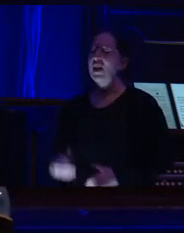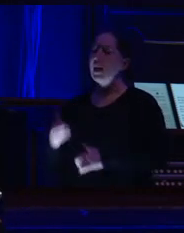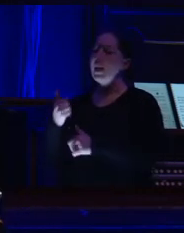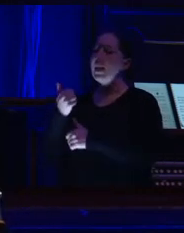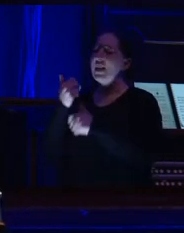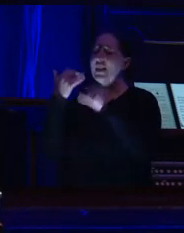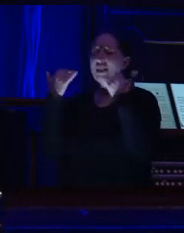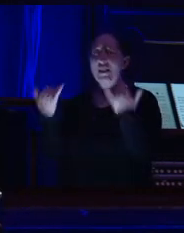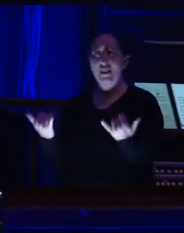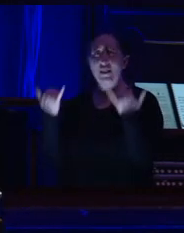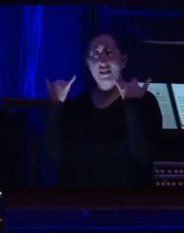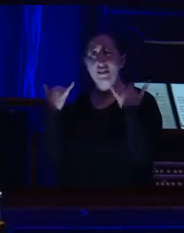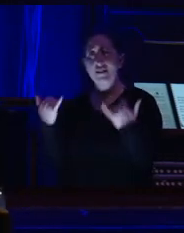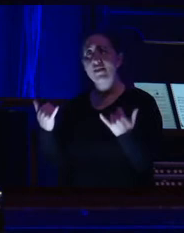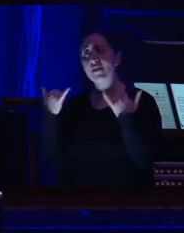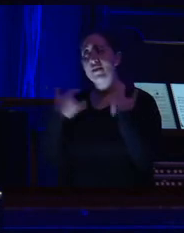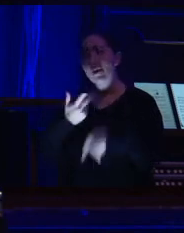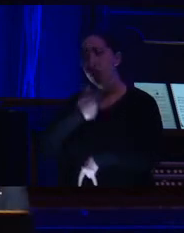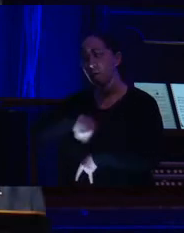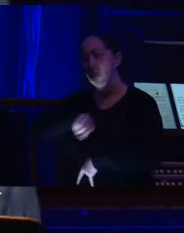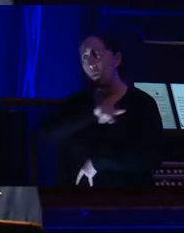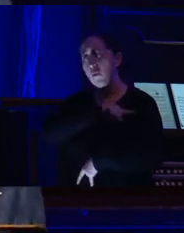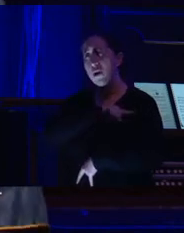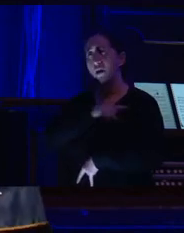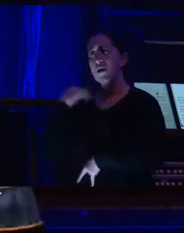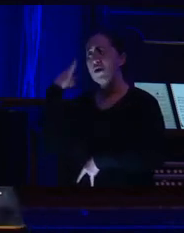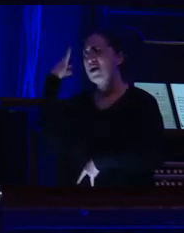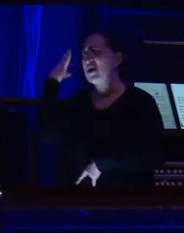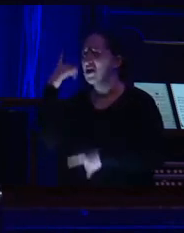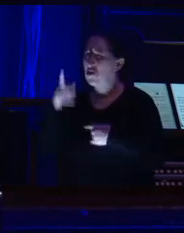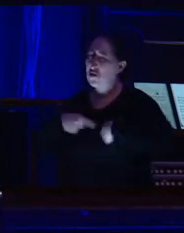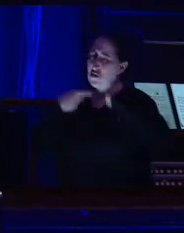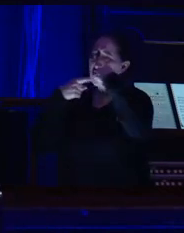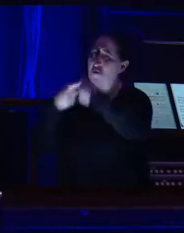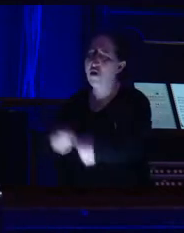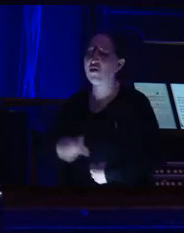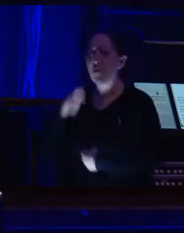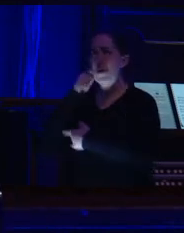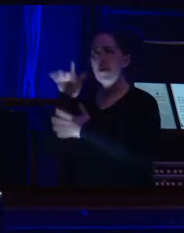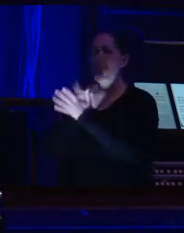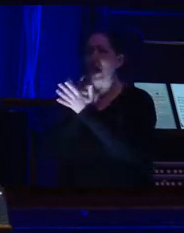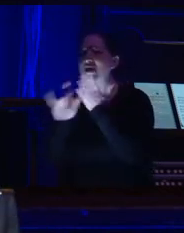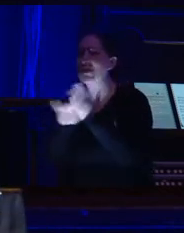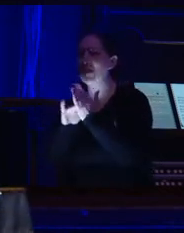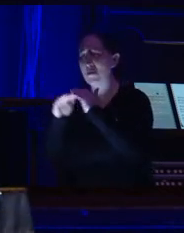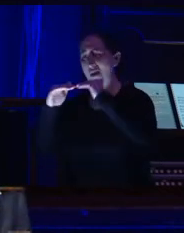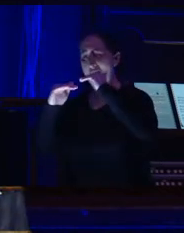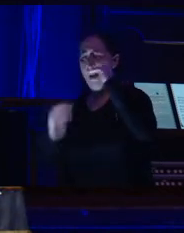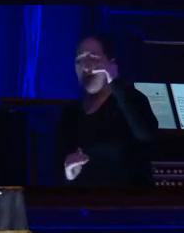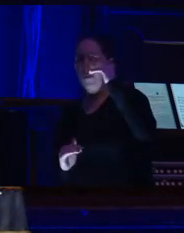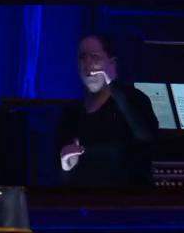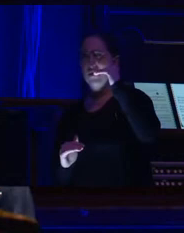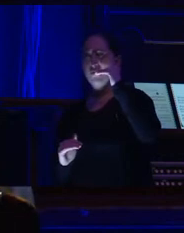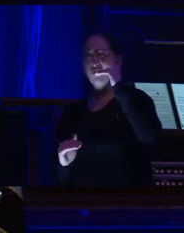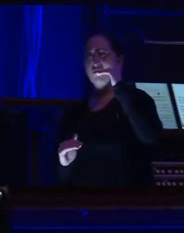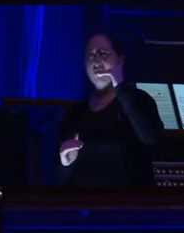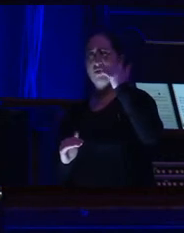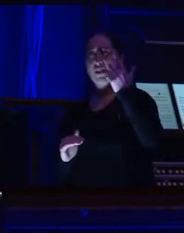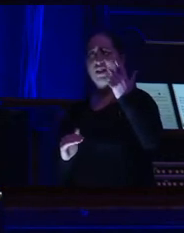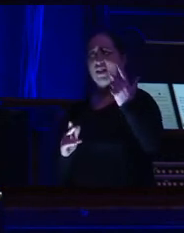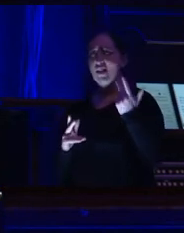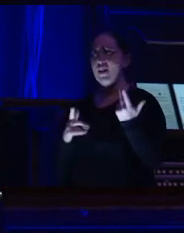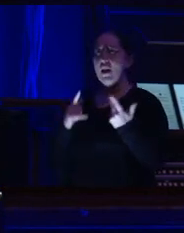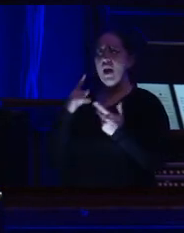Even today, we are wrestling with racism and inequity and injustice. And as heirs